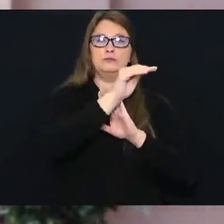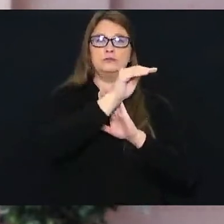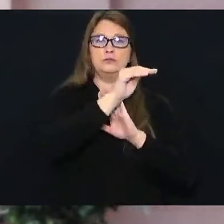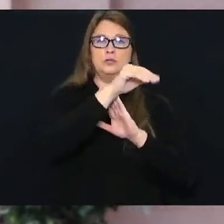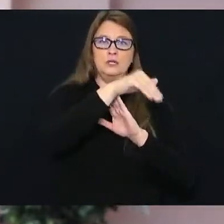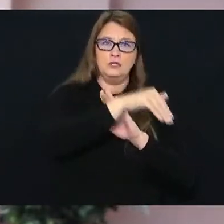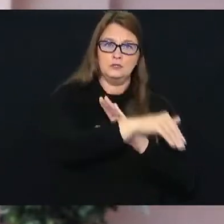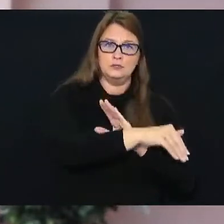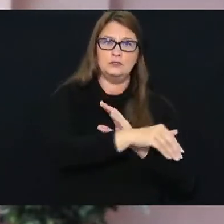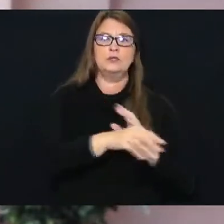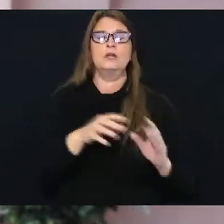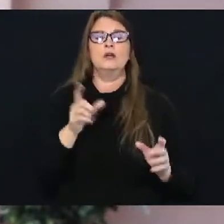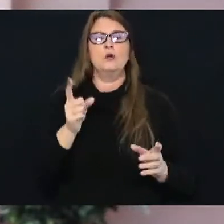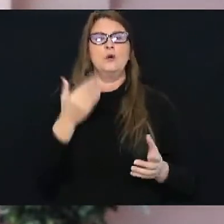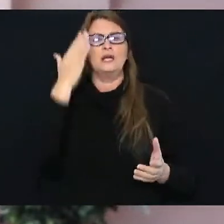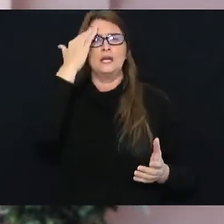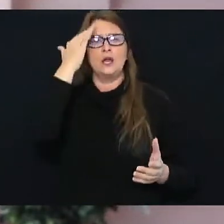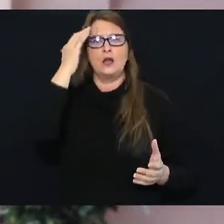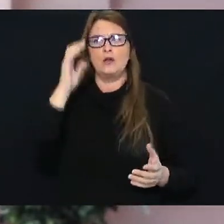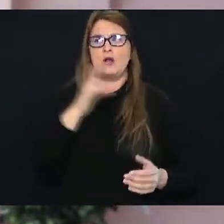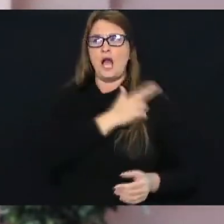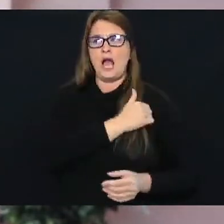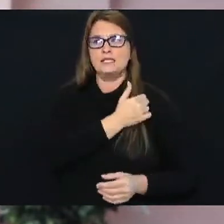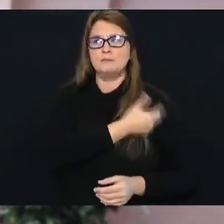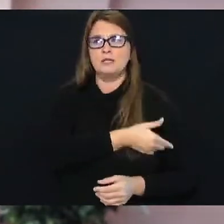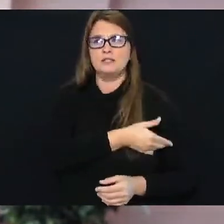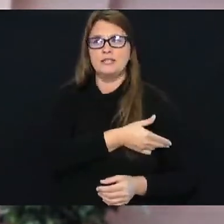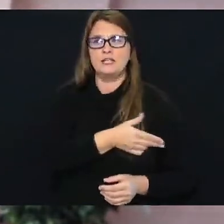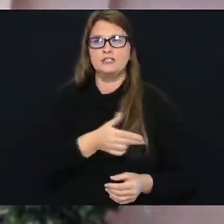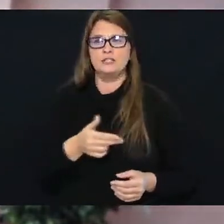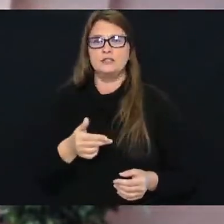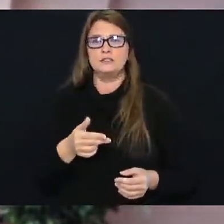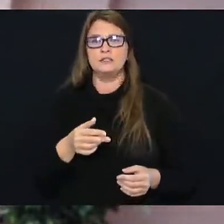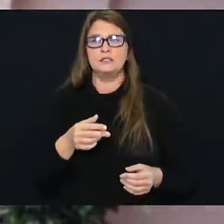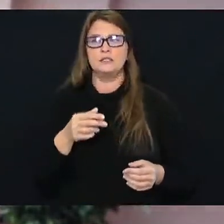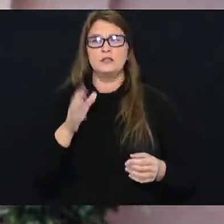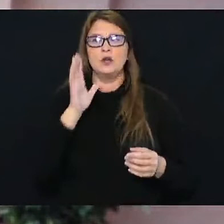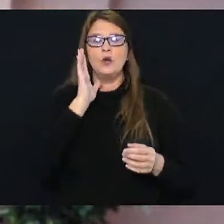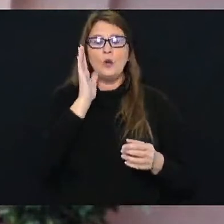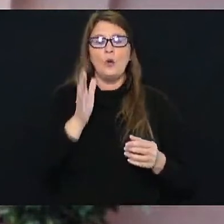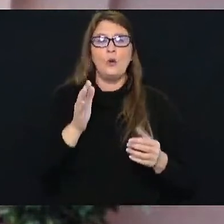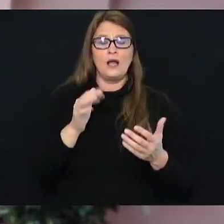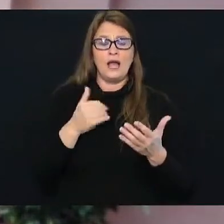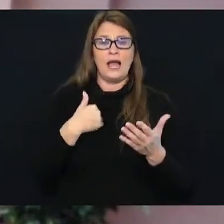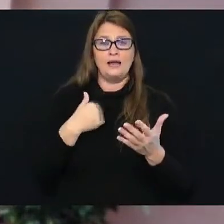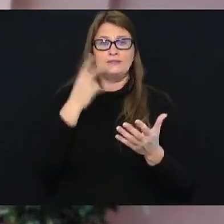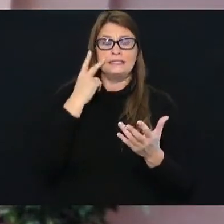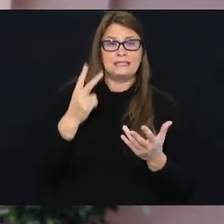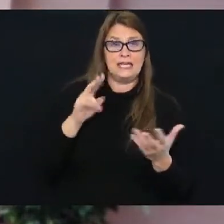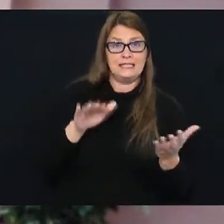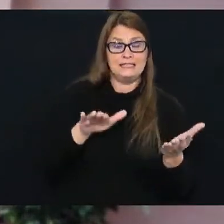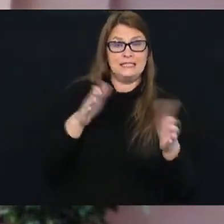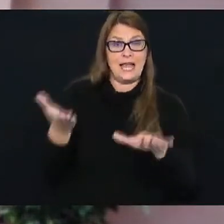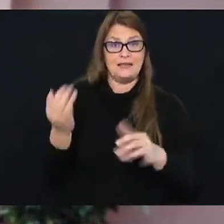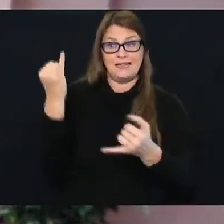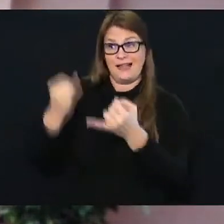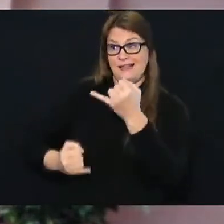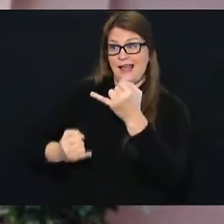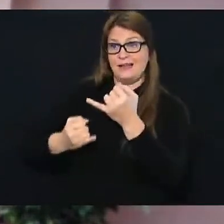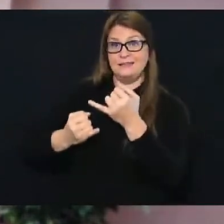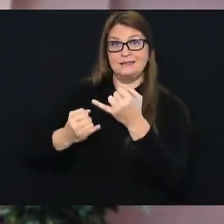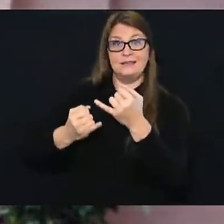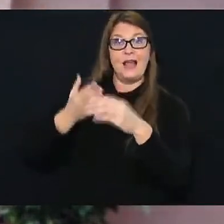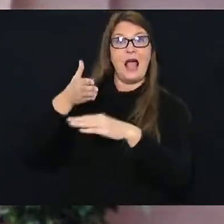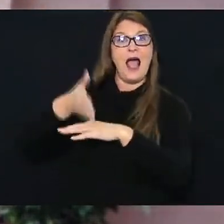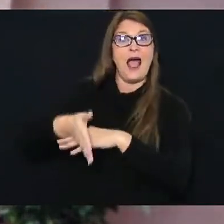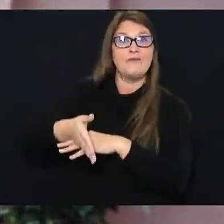should crest second, the hospitalizations, which should crest third, the severity of the illness, including ICU and